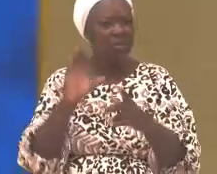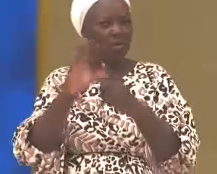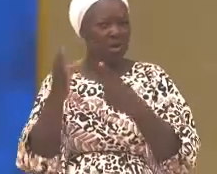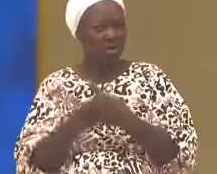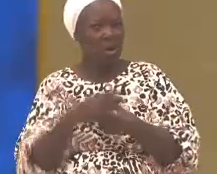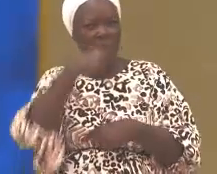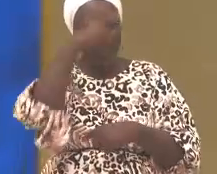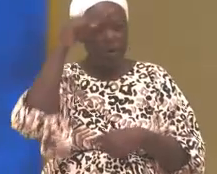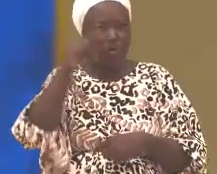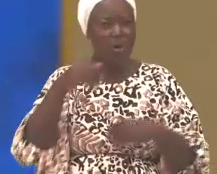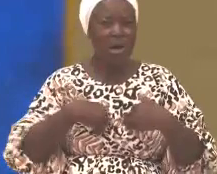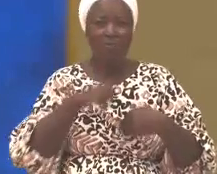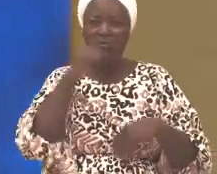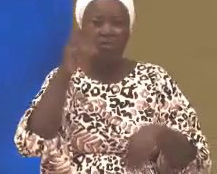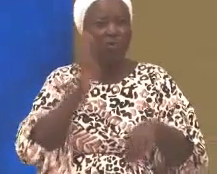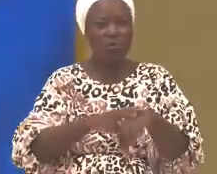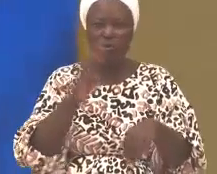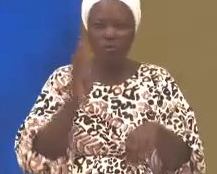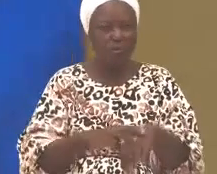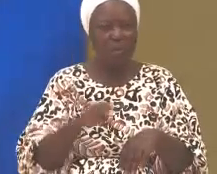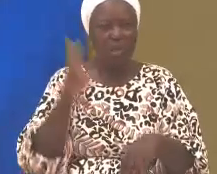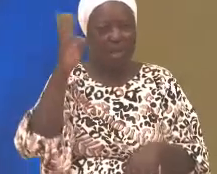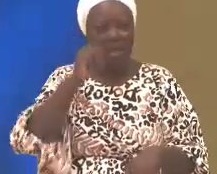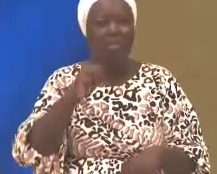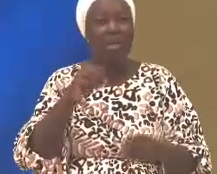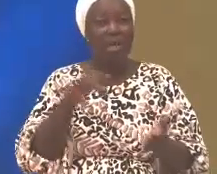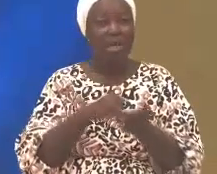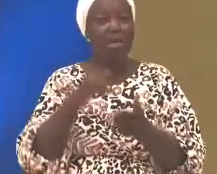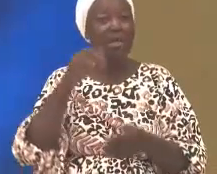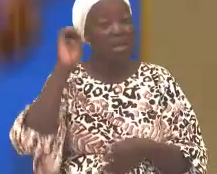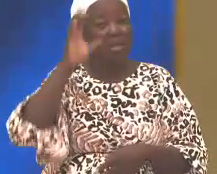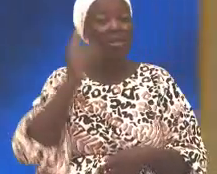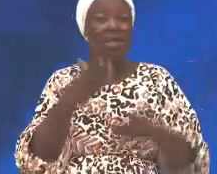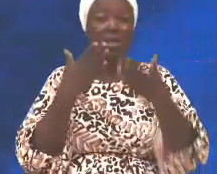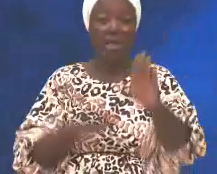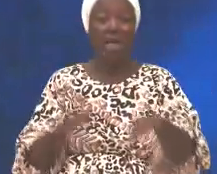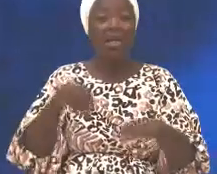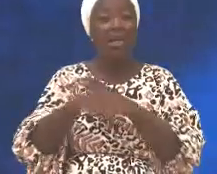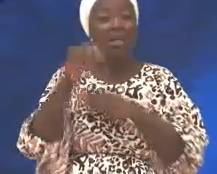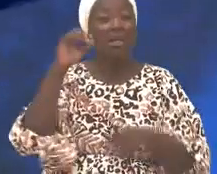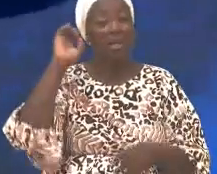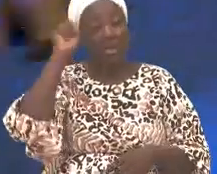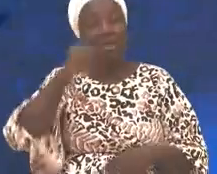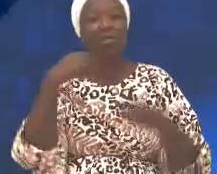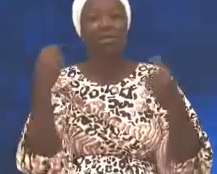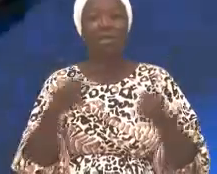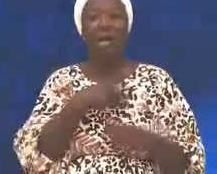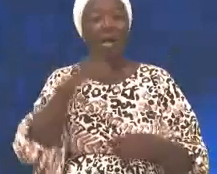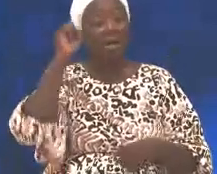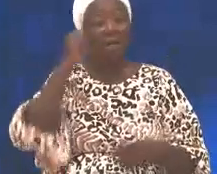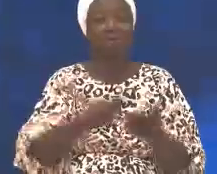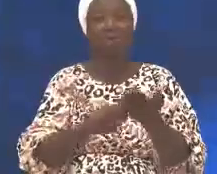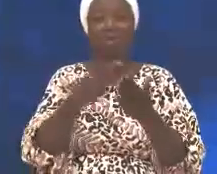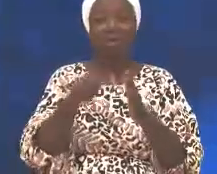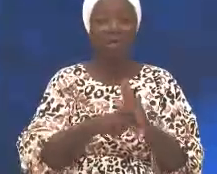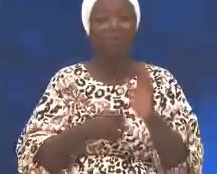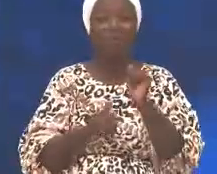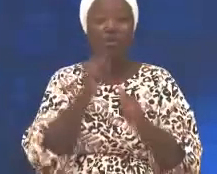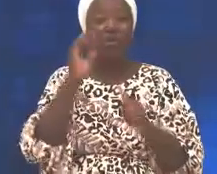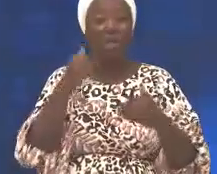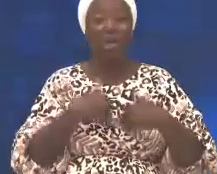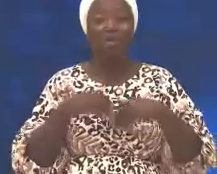hast not given him warning, he shall die in his sin. And his righteousness, which he had done,